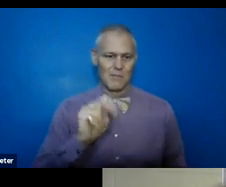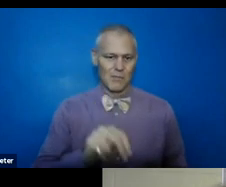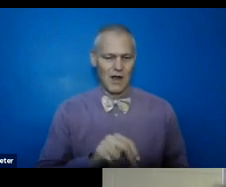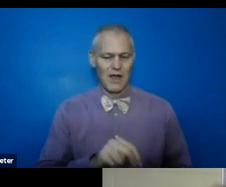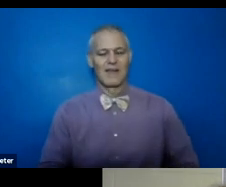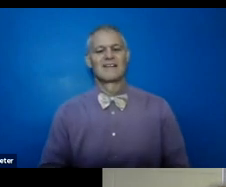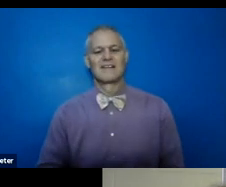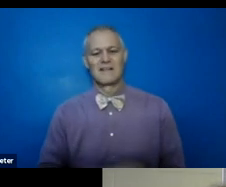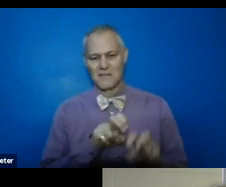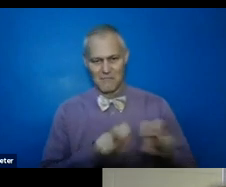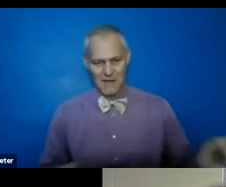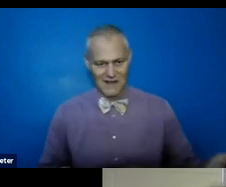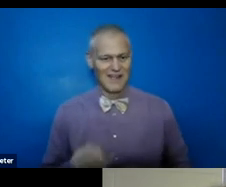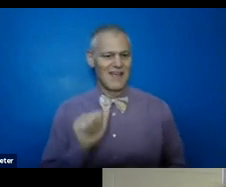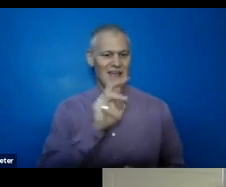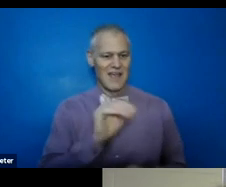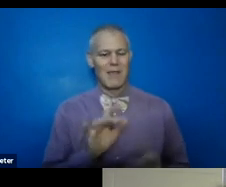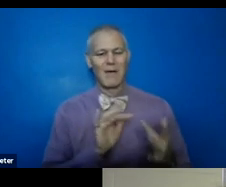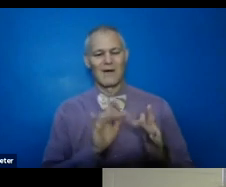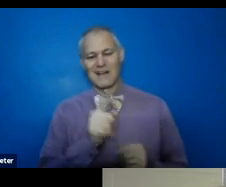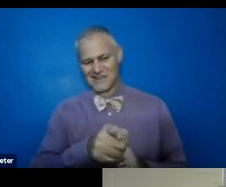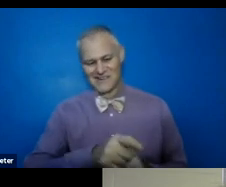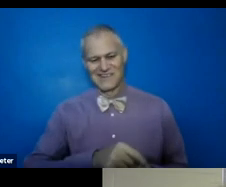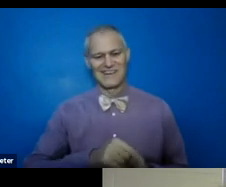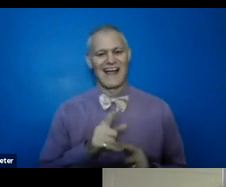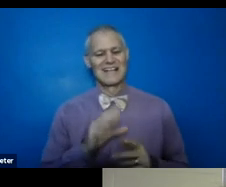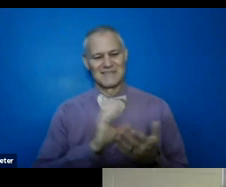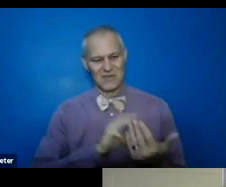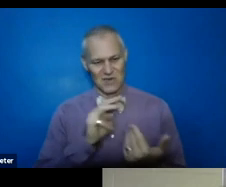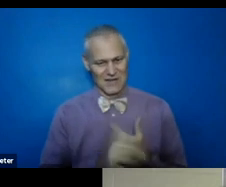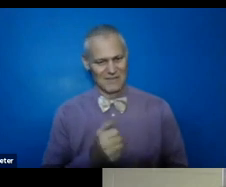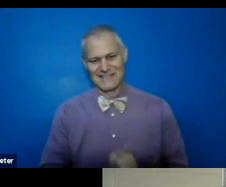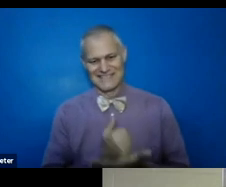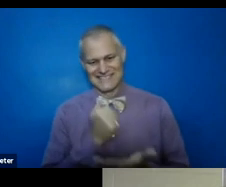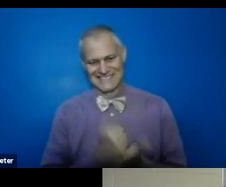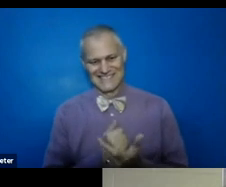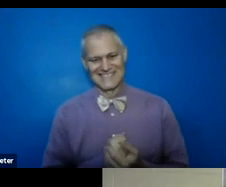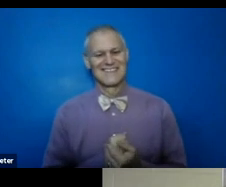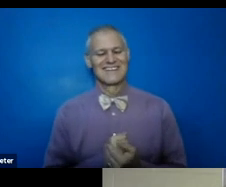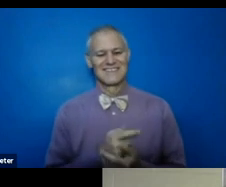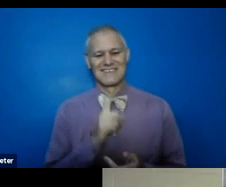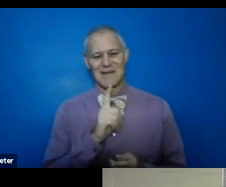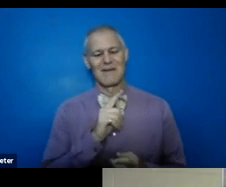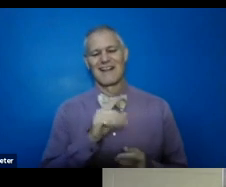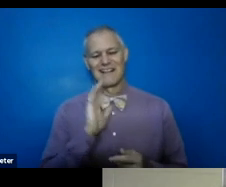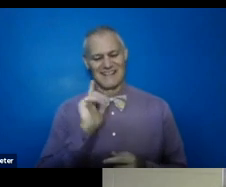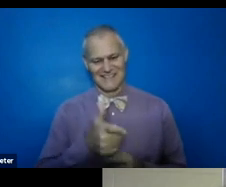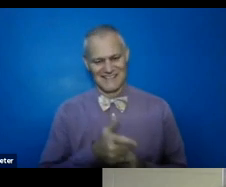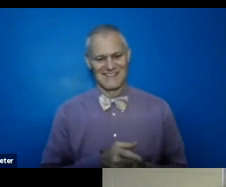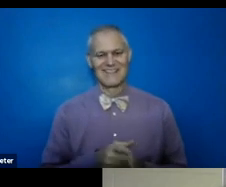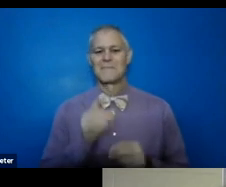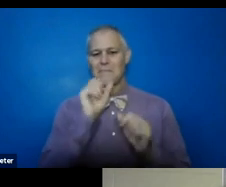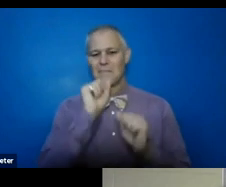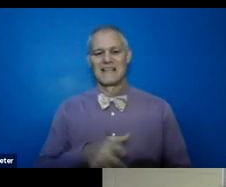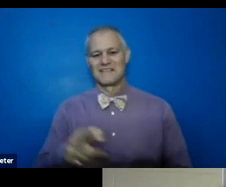for this panel. Amy, I would definitely be reaching out to you because I need some curriculum assistance, but we'll talk about that offline. But you guys be blessed.